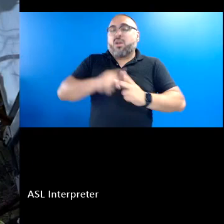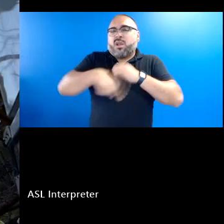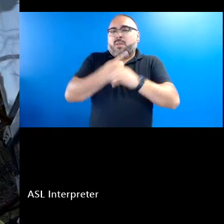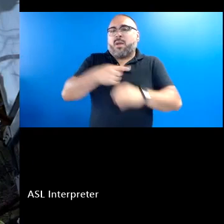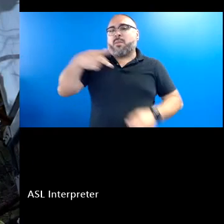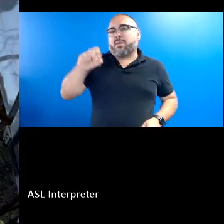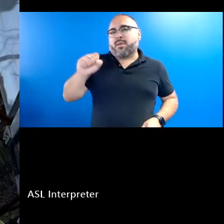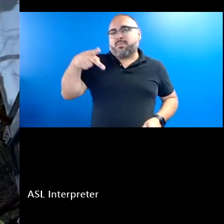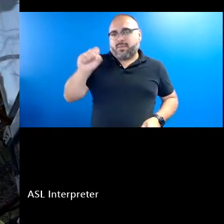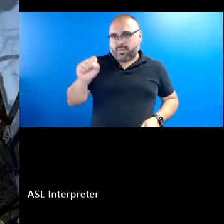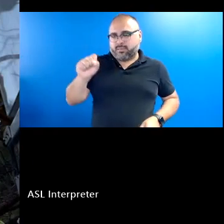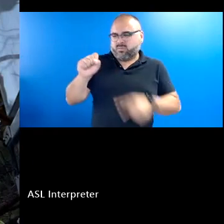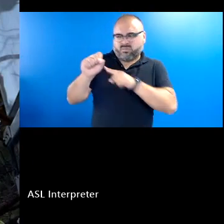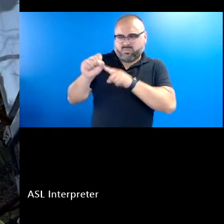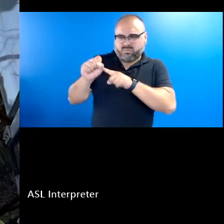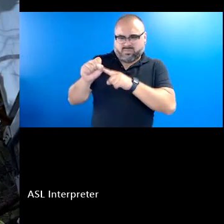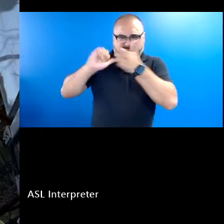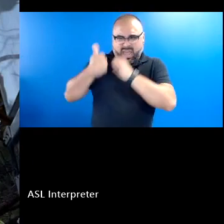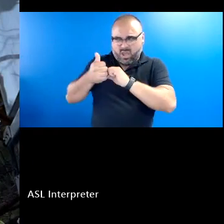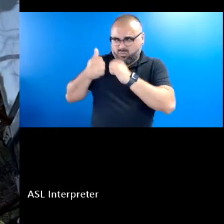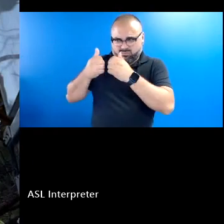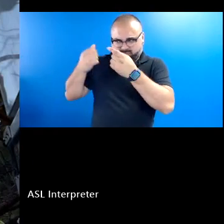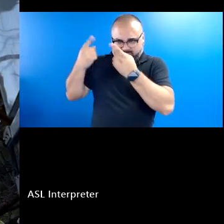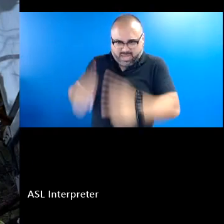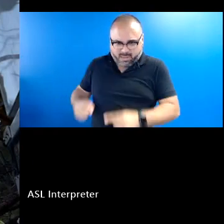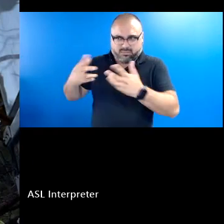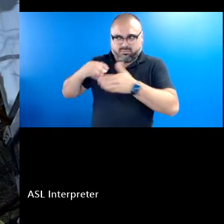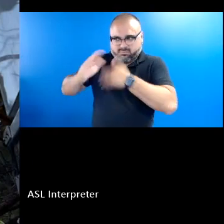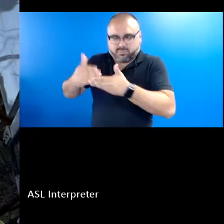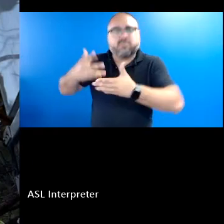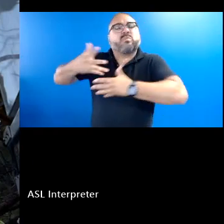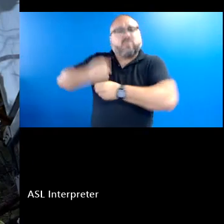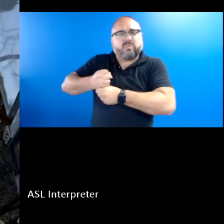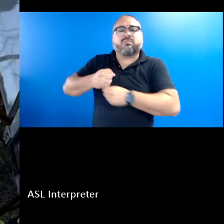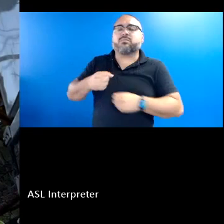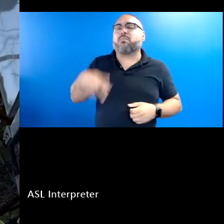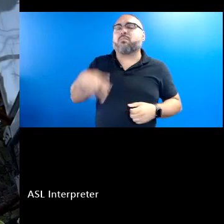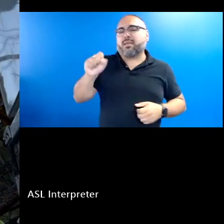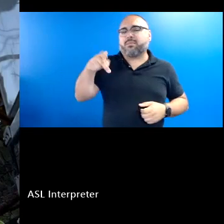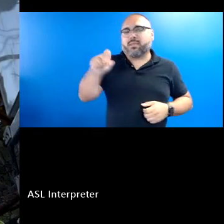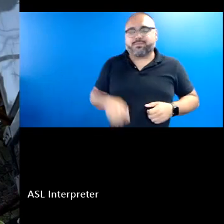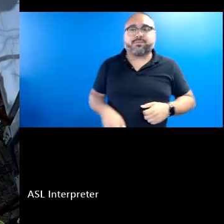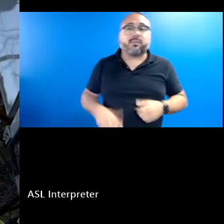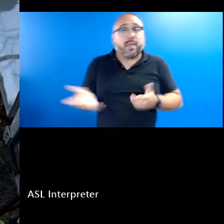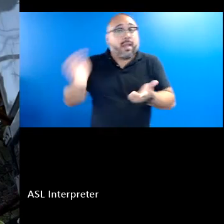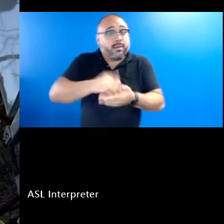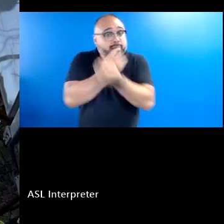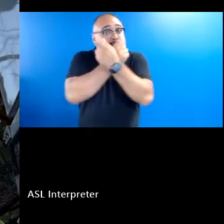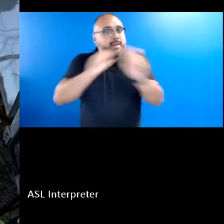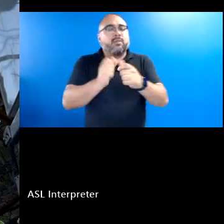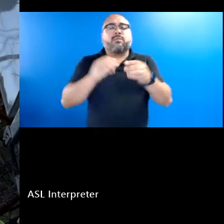safety power shutoffs, what we refer to as PSPS. Now, safety is our top priority. When the